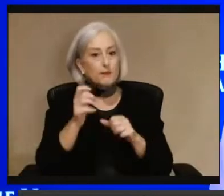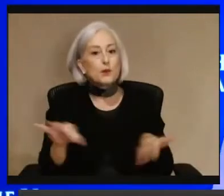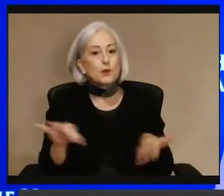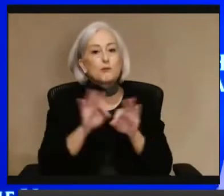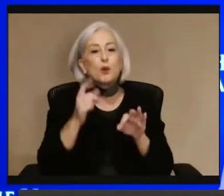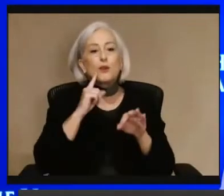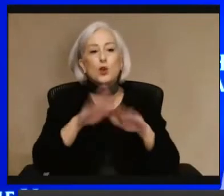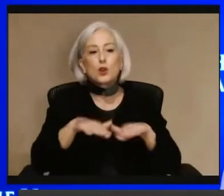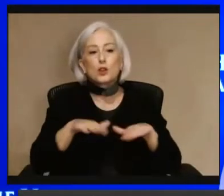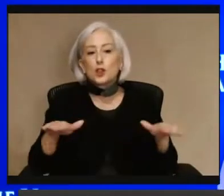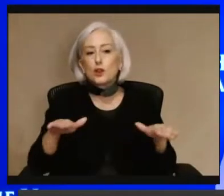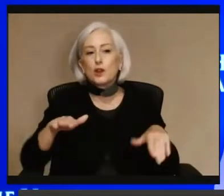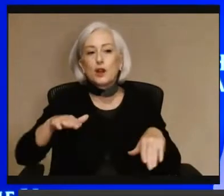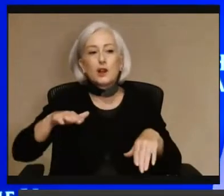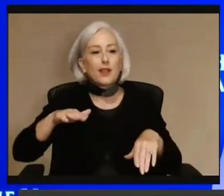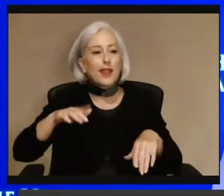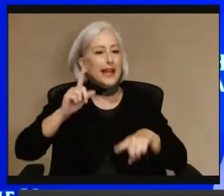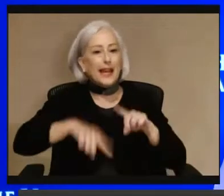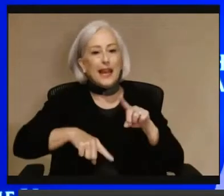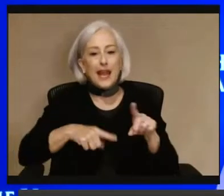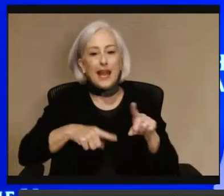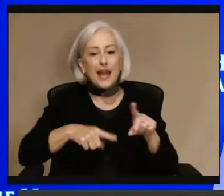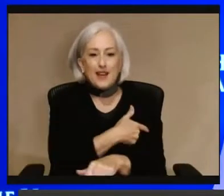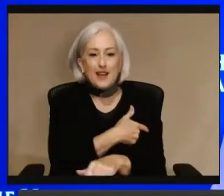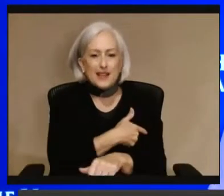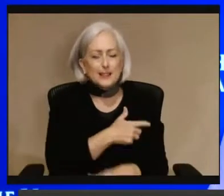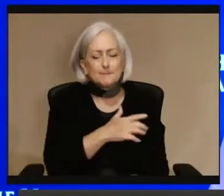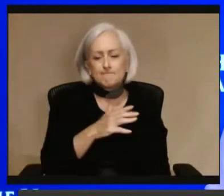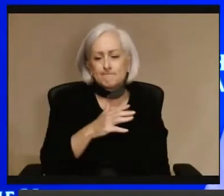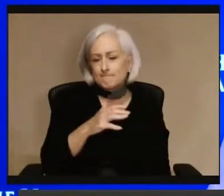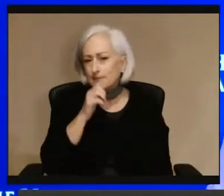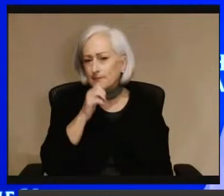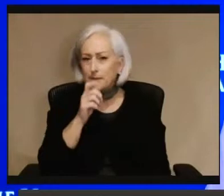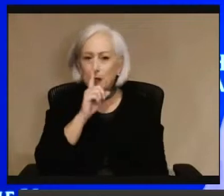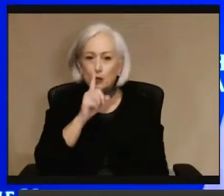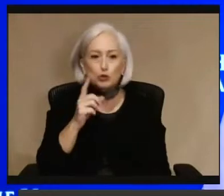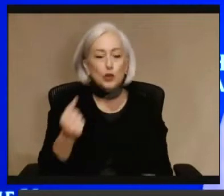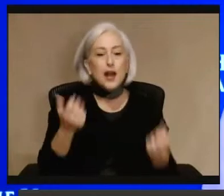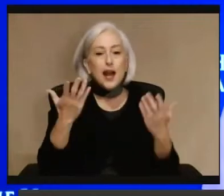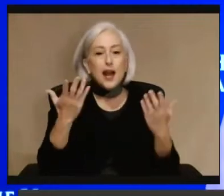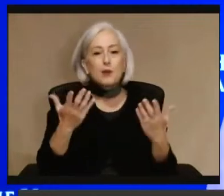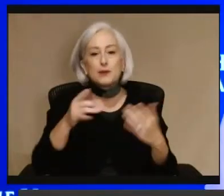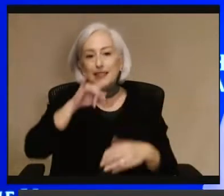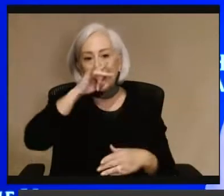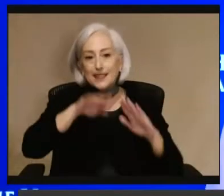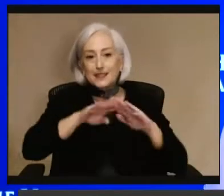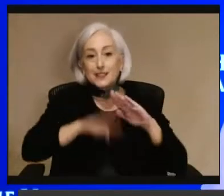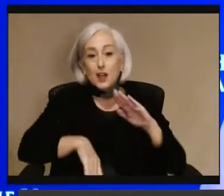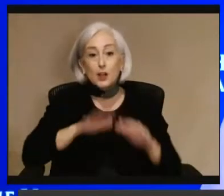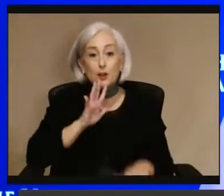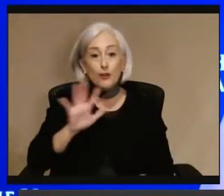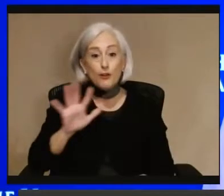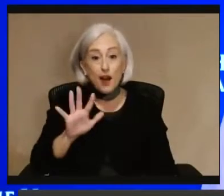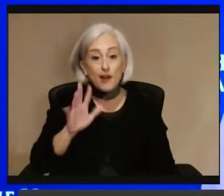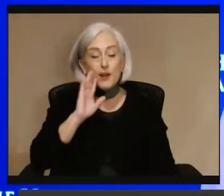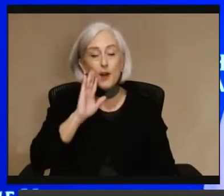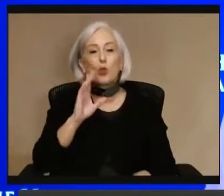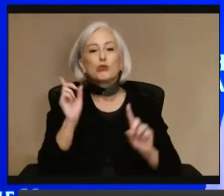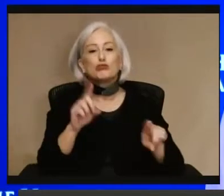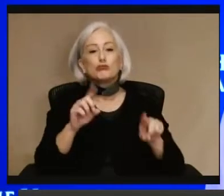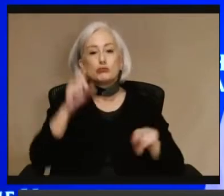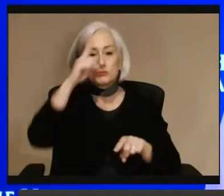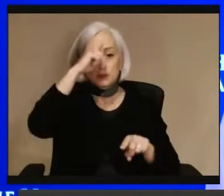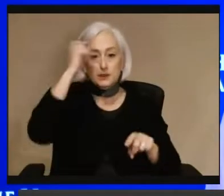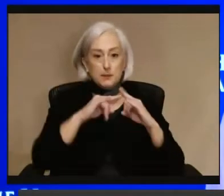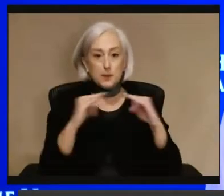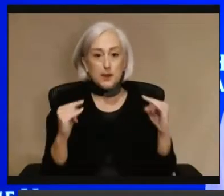not able to be vaccinated, although I'm not sure how many children 5 and under are going to be going to those summer camps. So it'll be important for that, but also for those children maybe